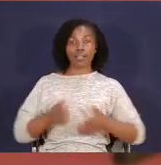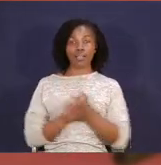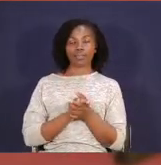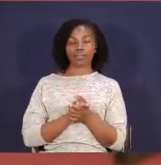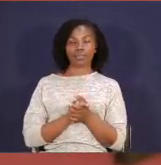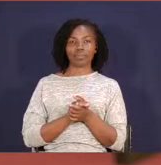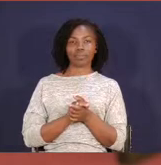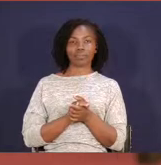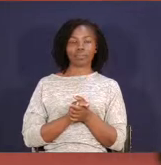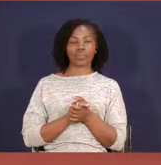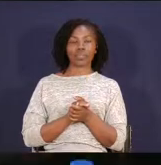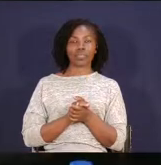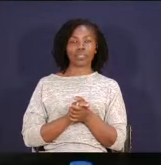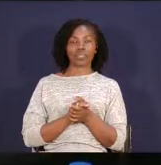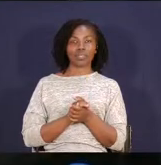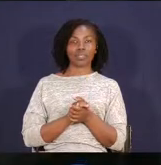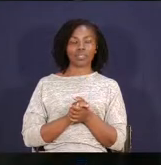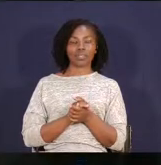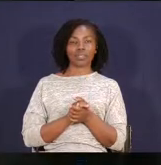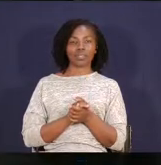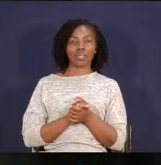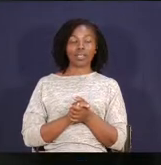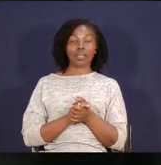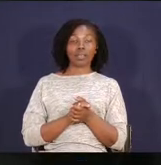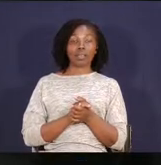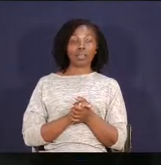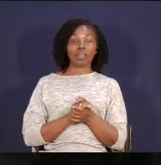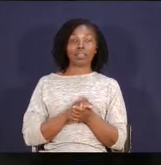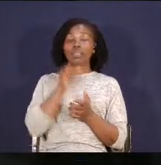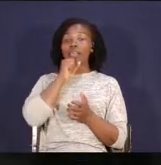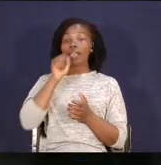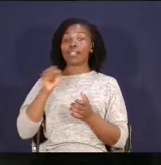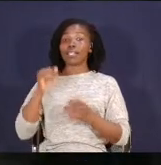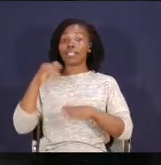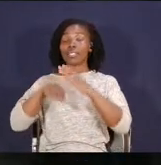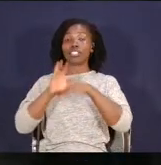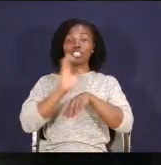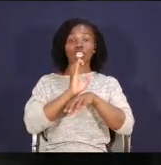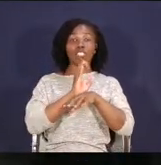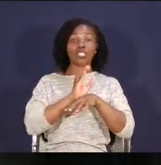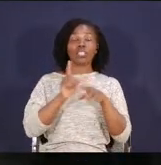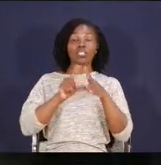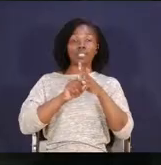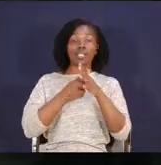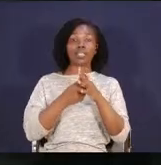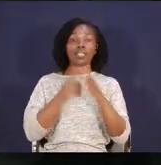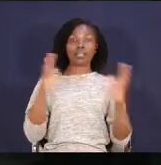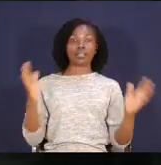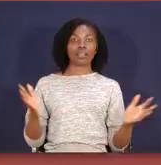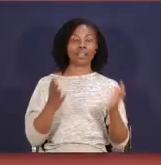Gishane identified me, started encouraging me. Dr. Charles Stope, who is now